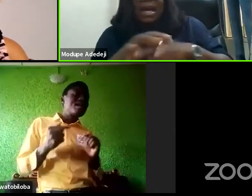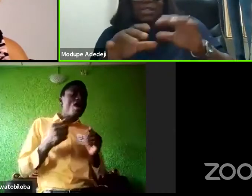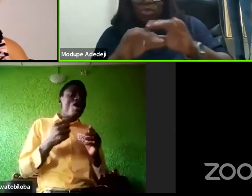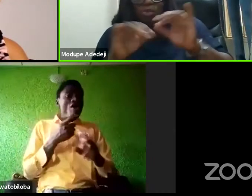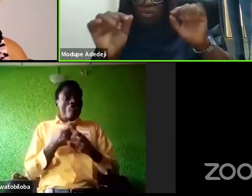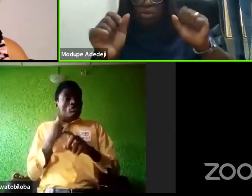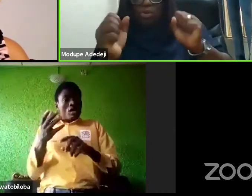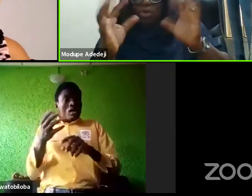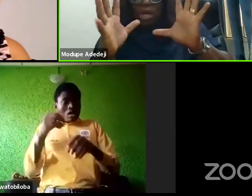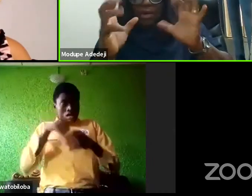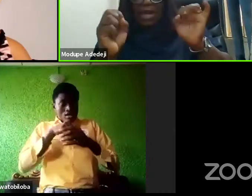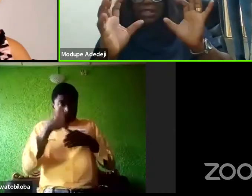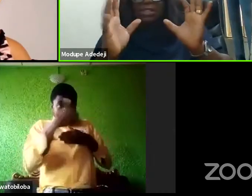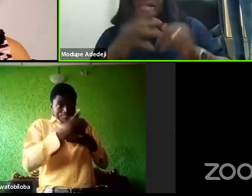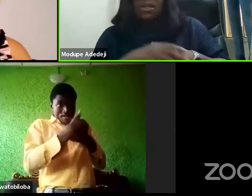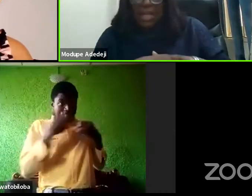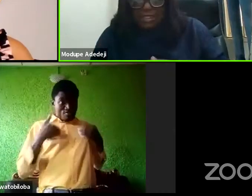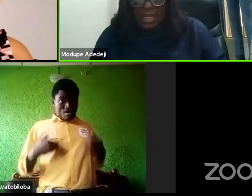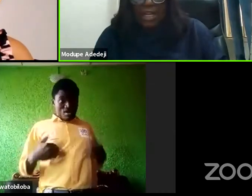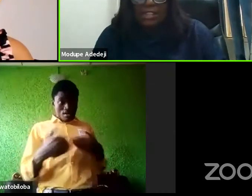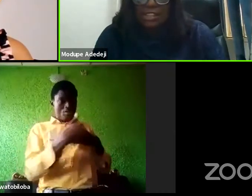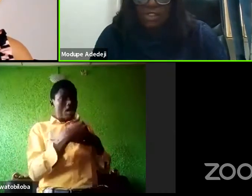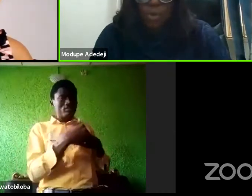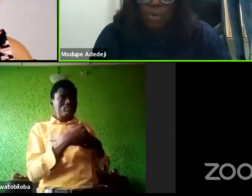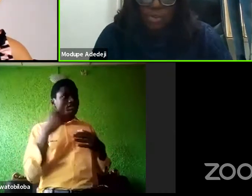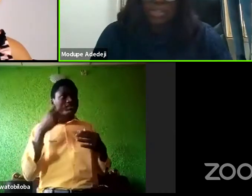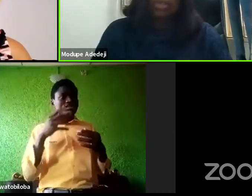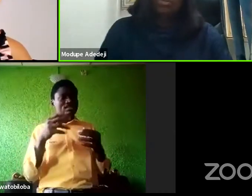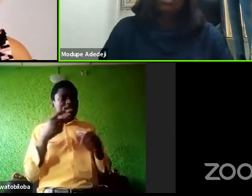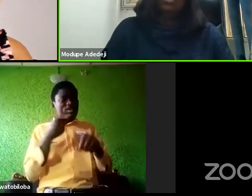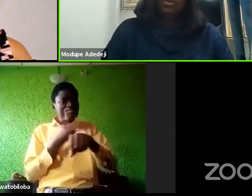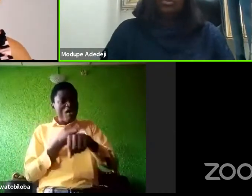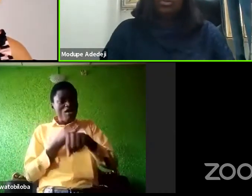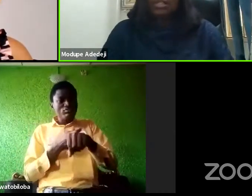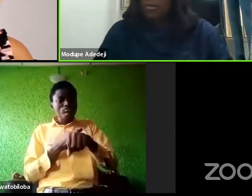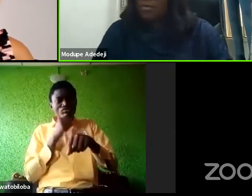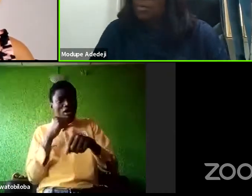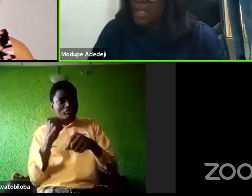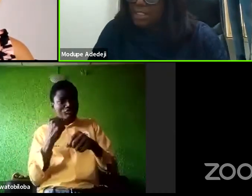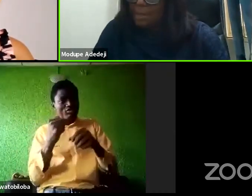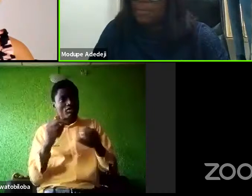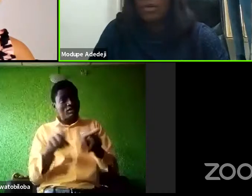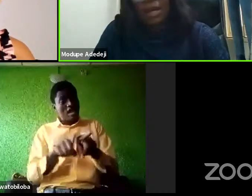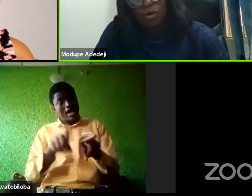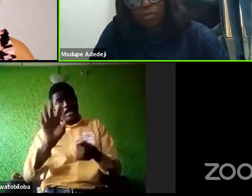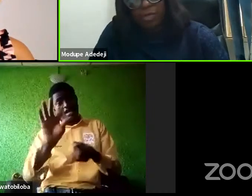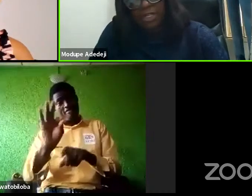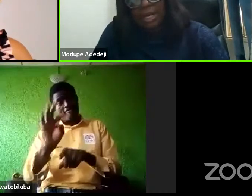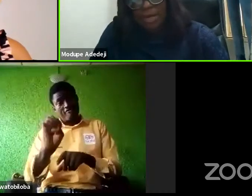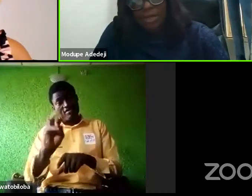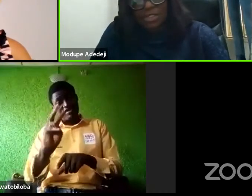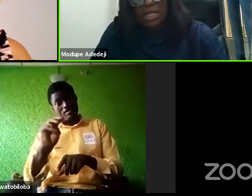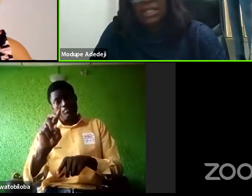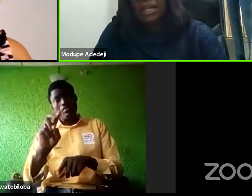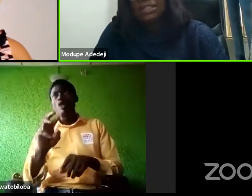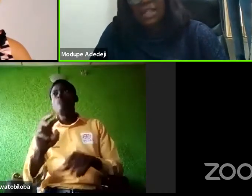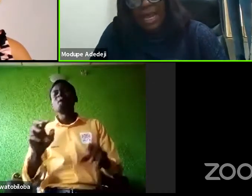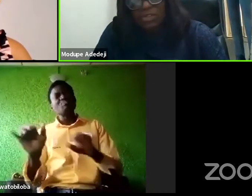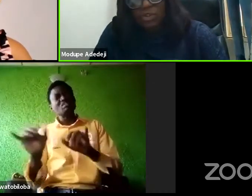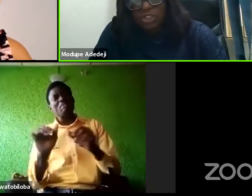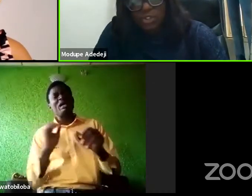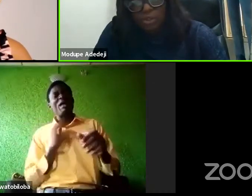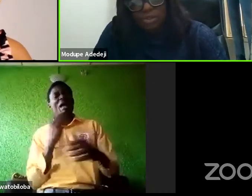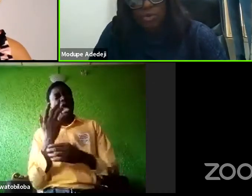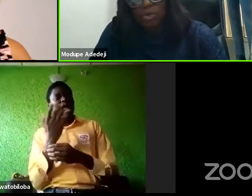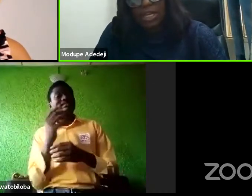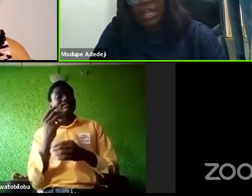Even our hands too, our hands and the toes. So are some of the things that people can complain about. Then the